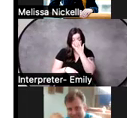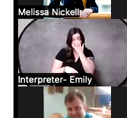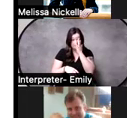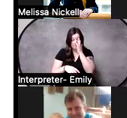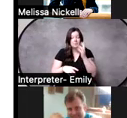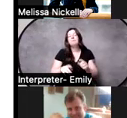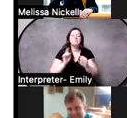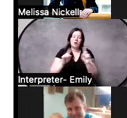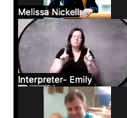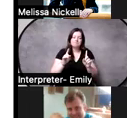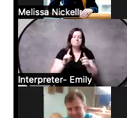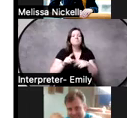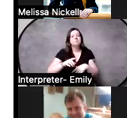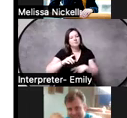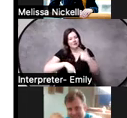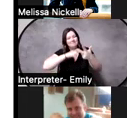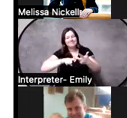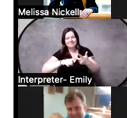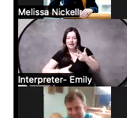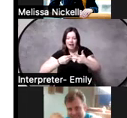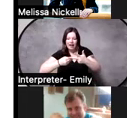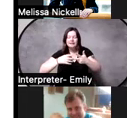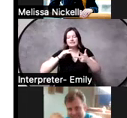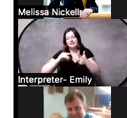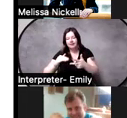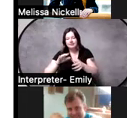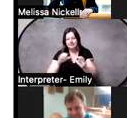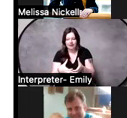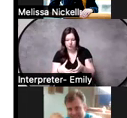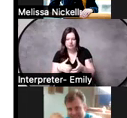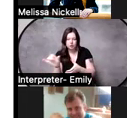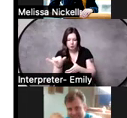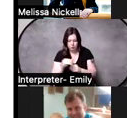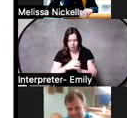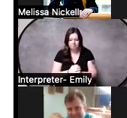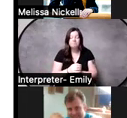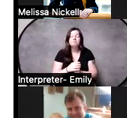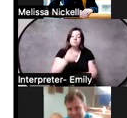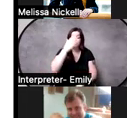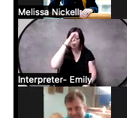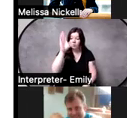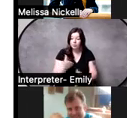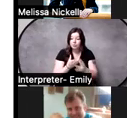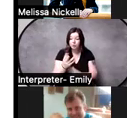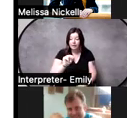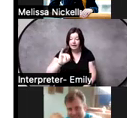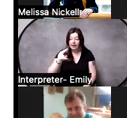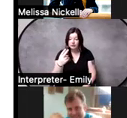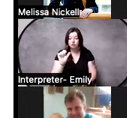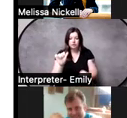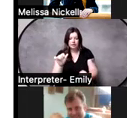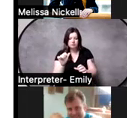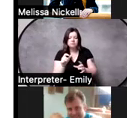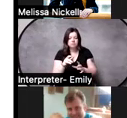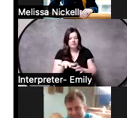a study section as well. And through NIH, you can find out information about these study sections. You can look at